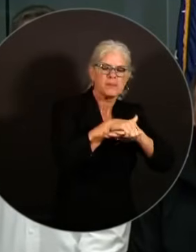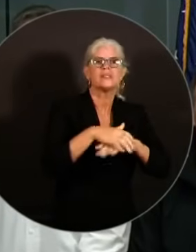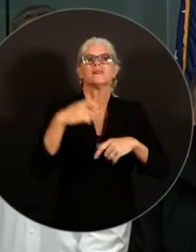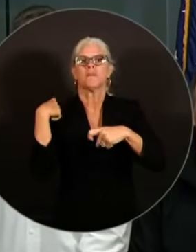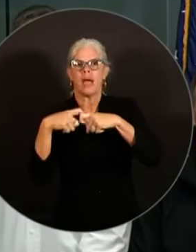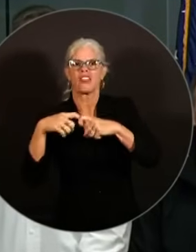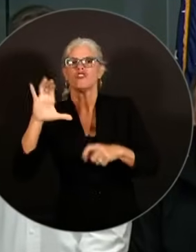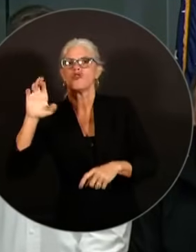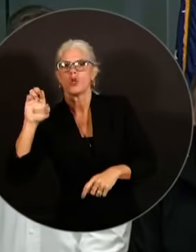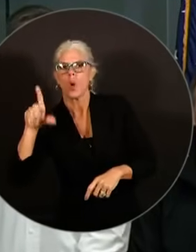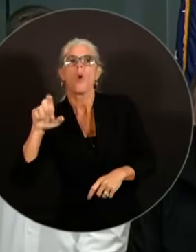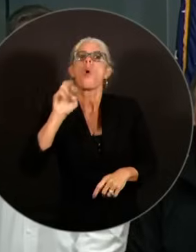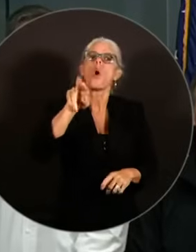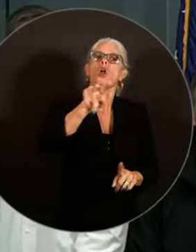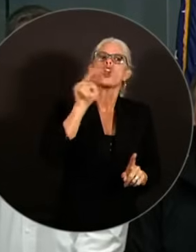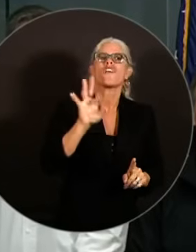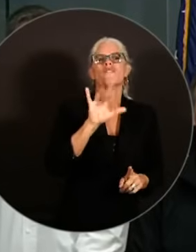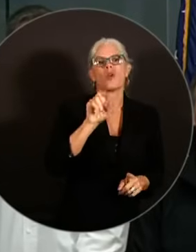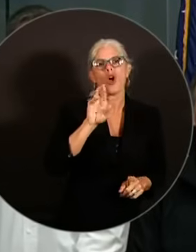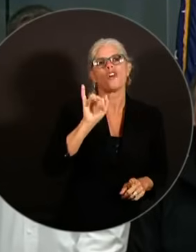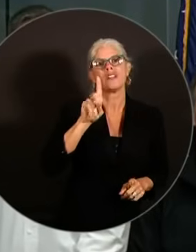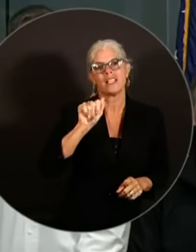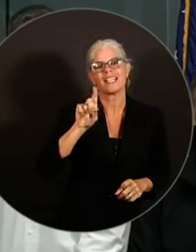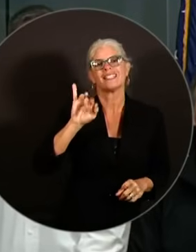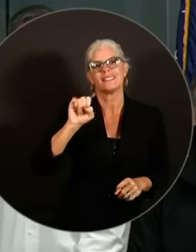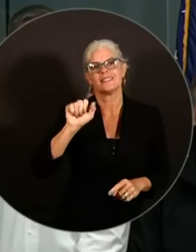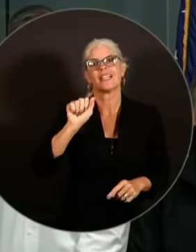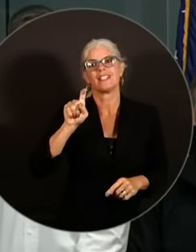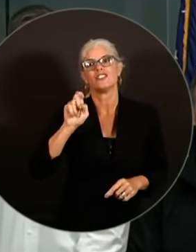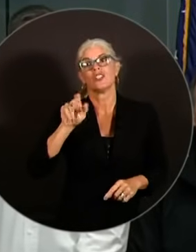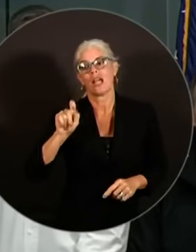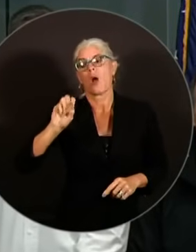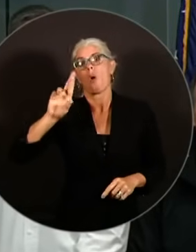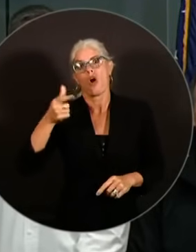FloridaDisaster.org/updates for information on the web. And then, of course,